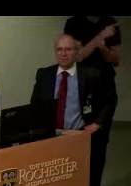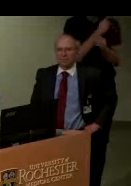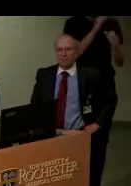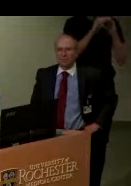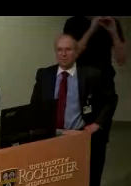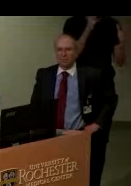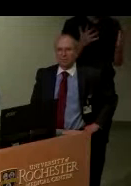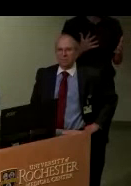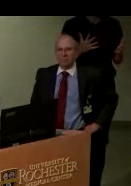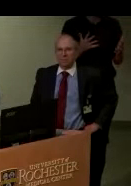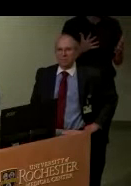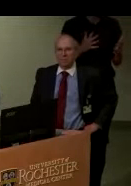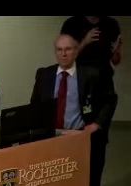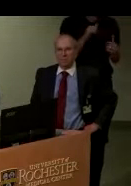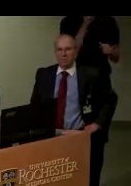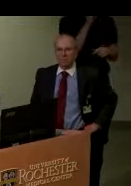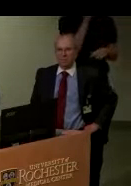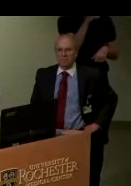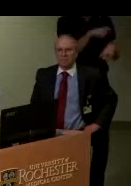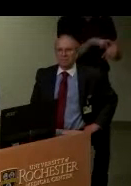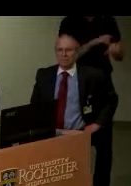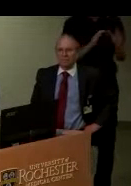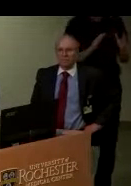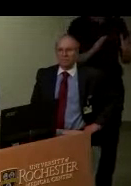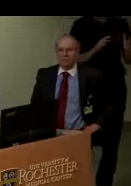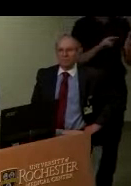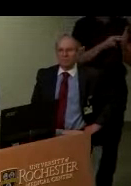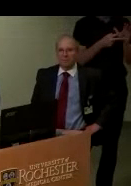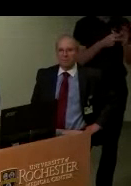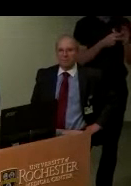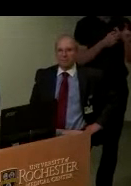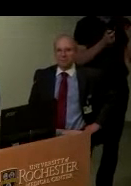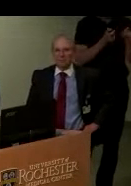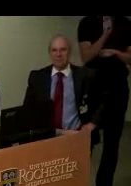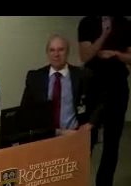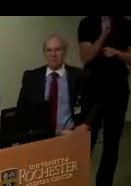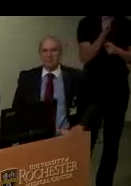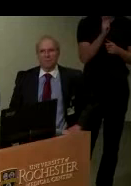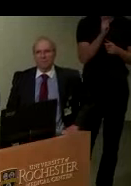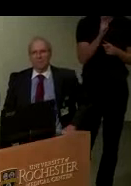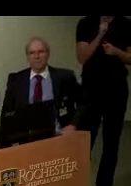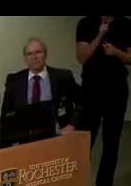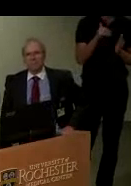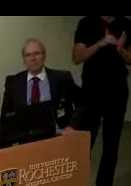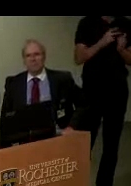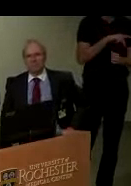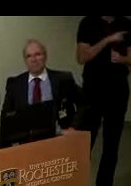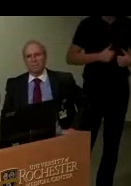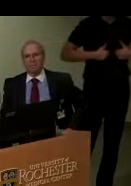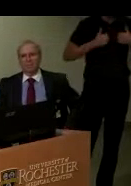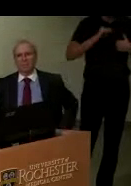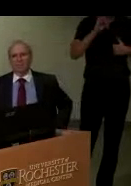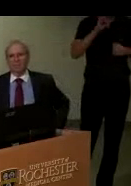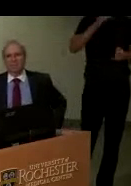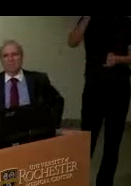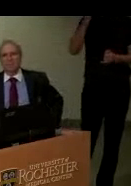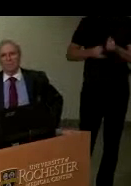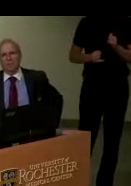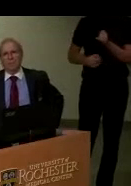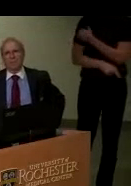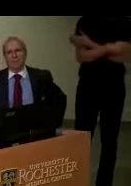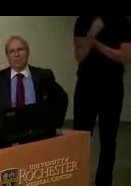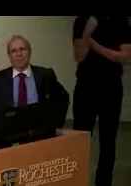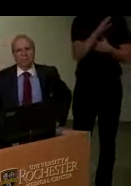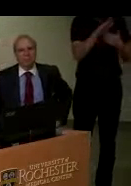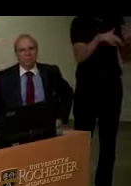communication, and not done in real time is a real destruction of the doctor's personal life if he's doing it all at the end of the day